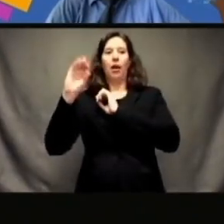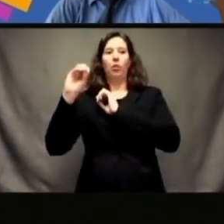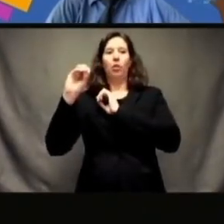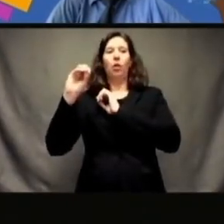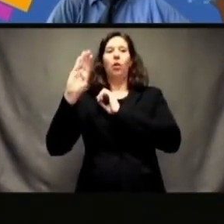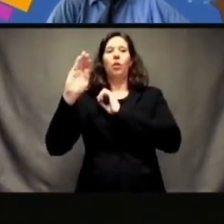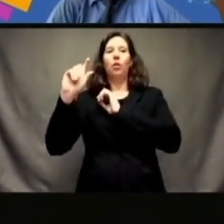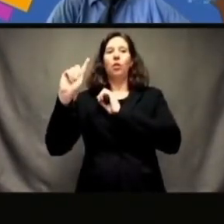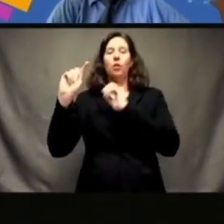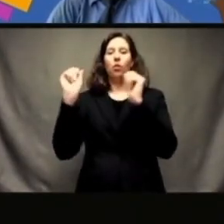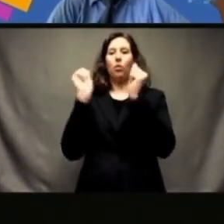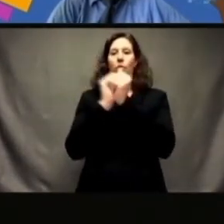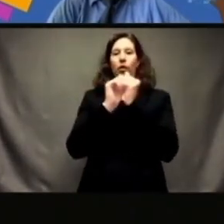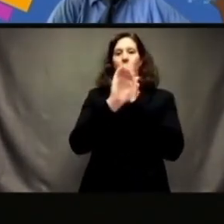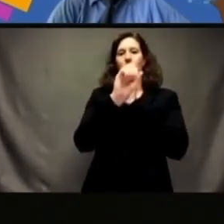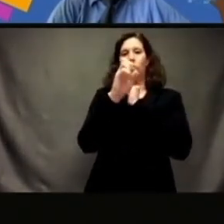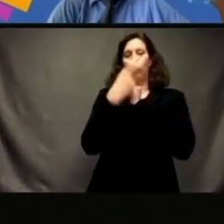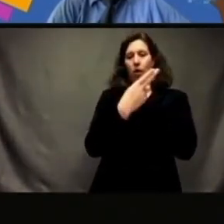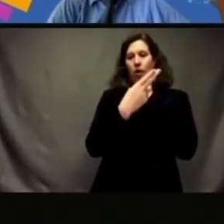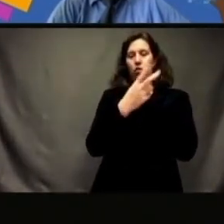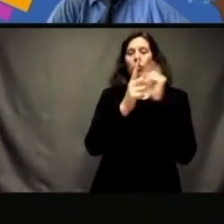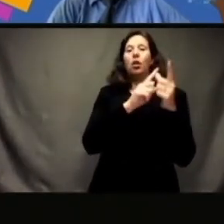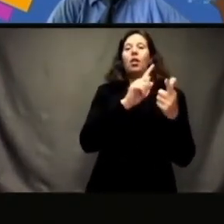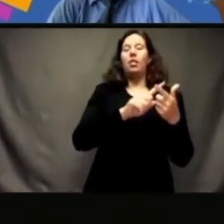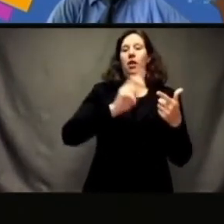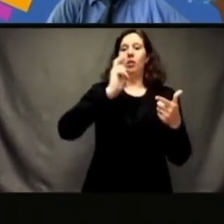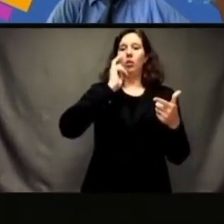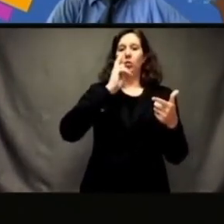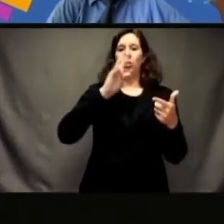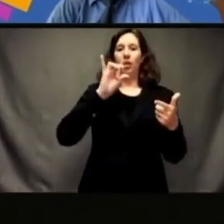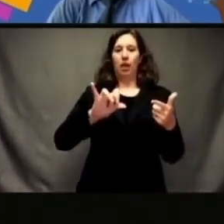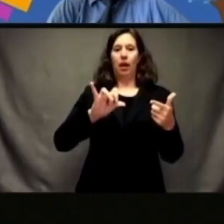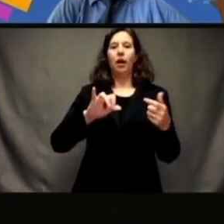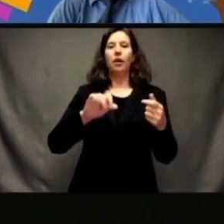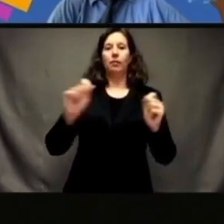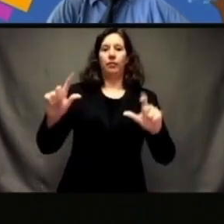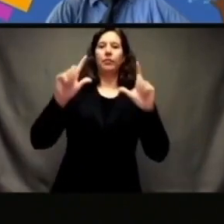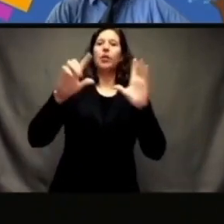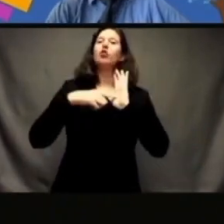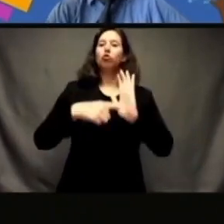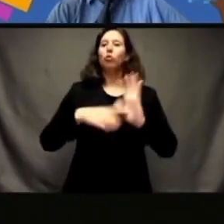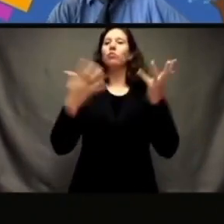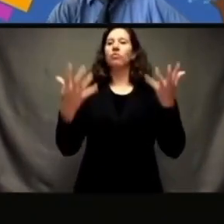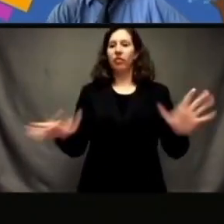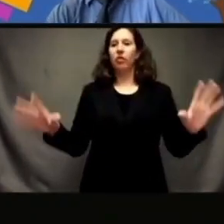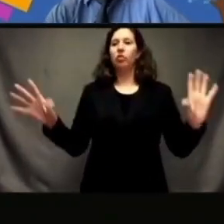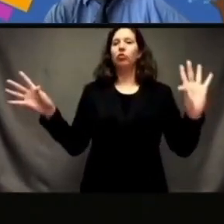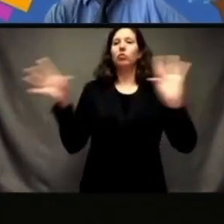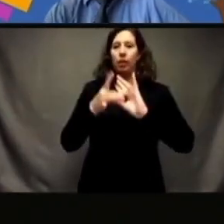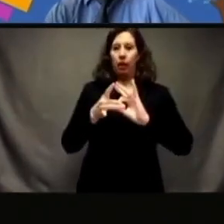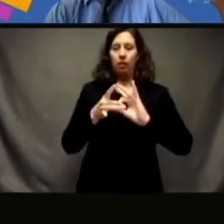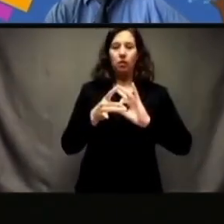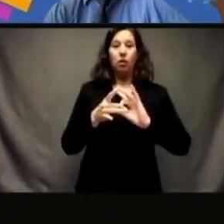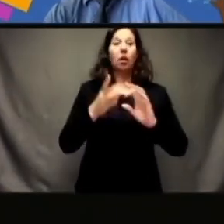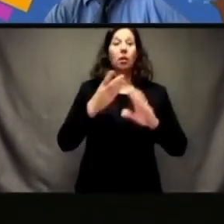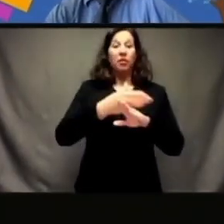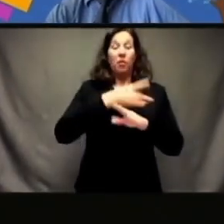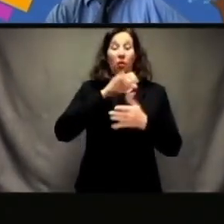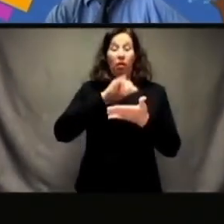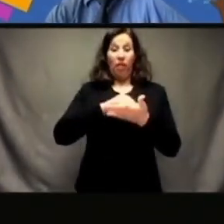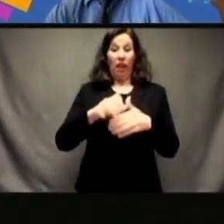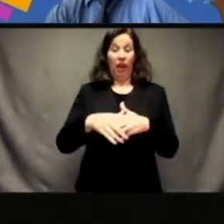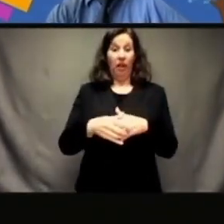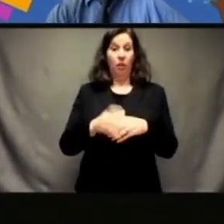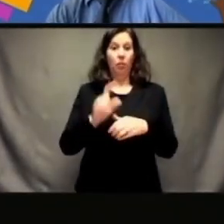And now you will see this mark here that shows that it's connected. Before doing this, we have to